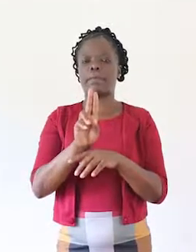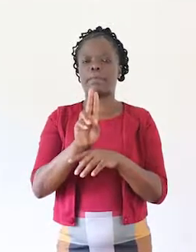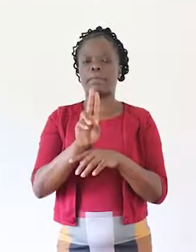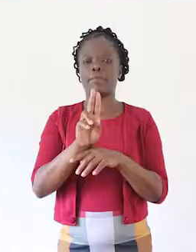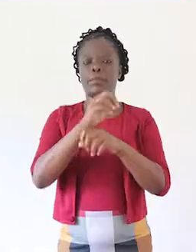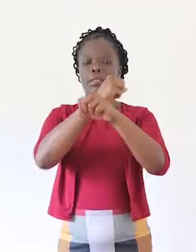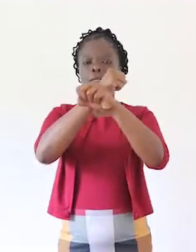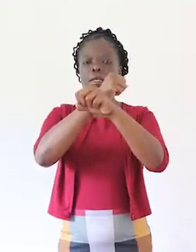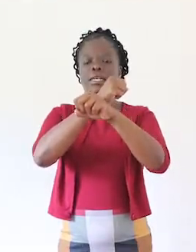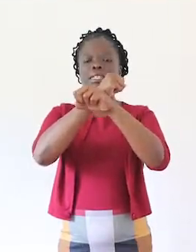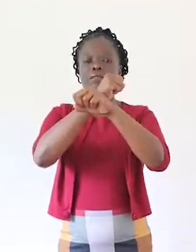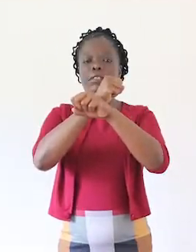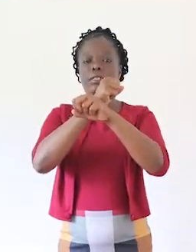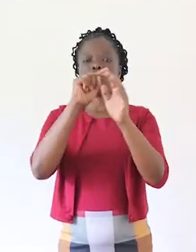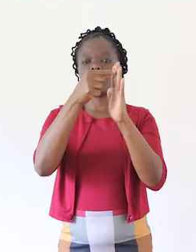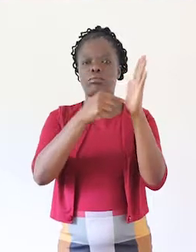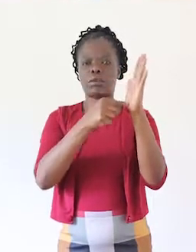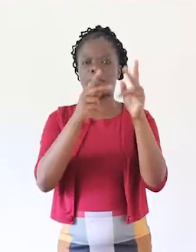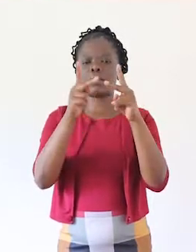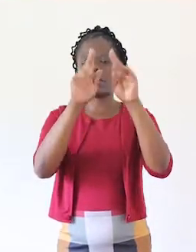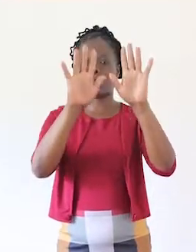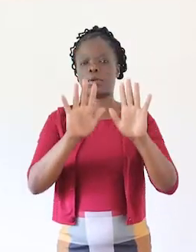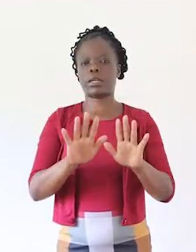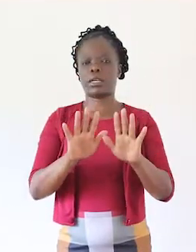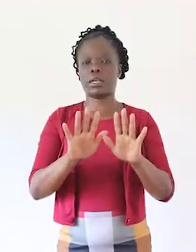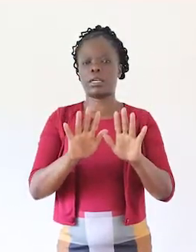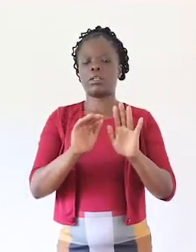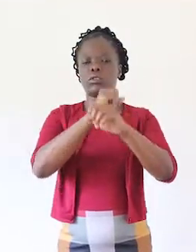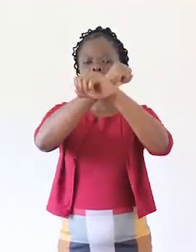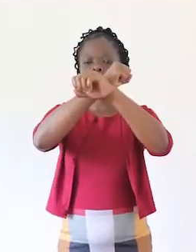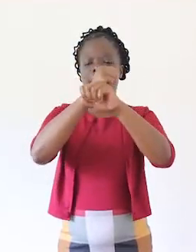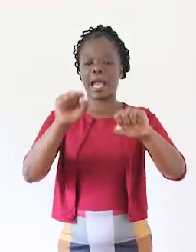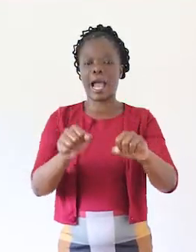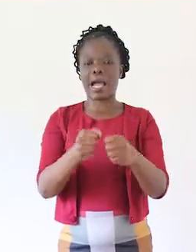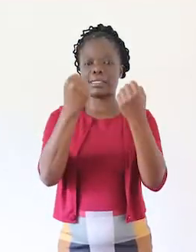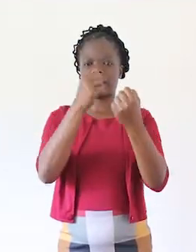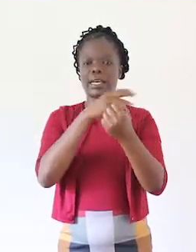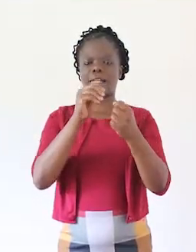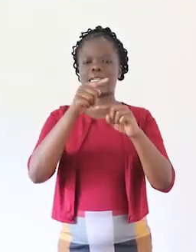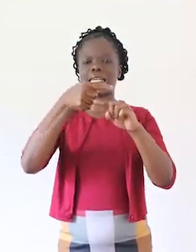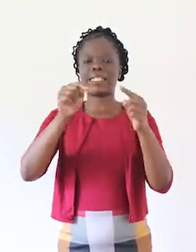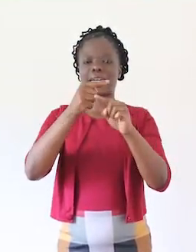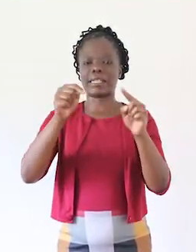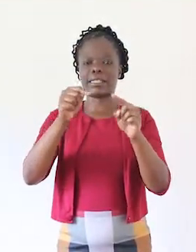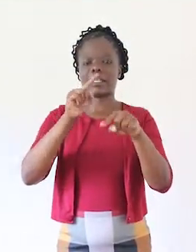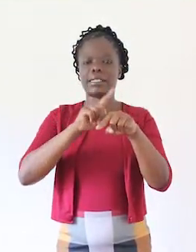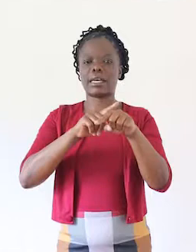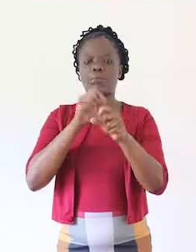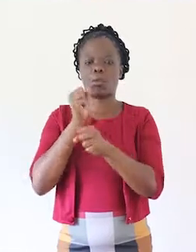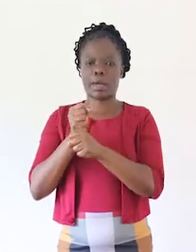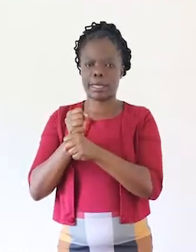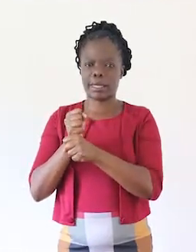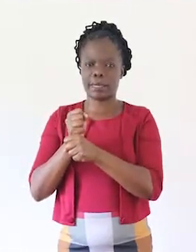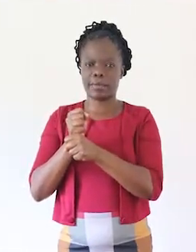safely. Safety precautions are very important to prevent accidents and injuries